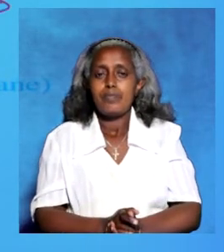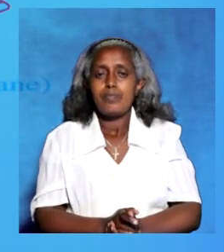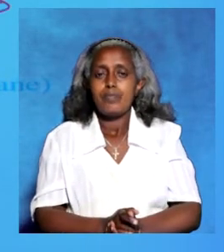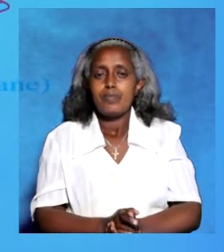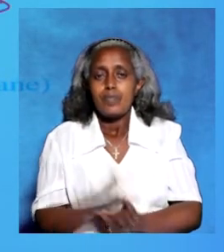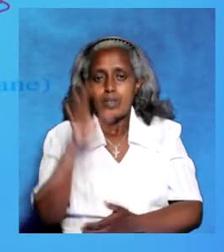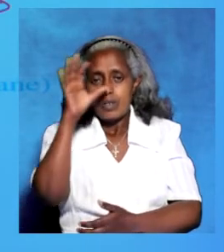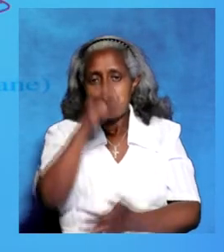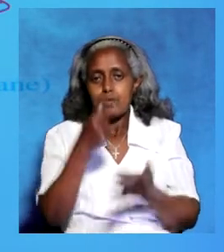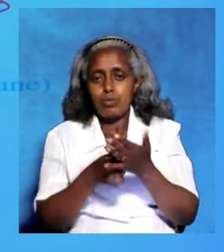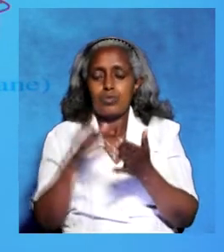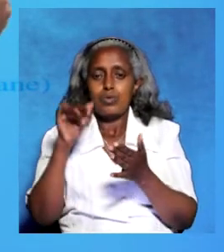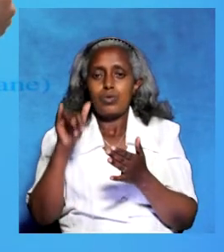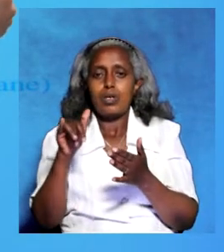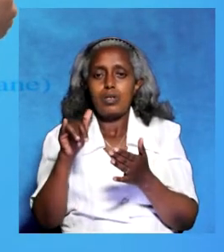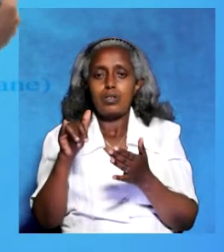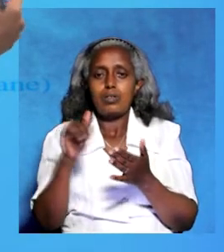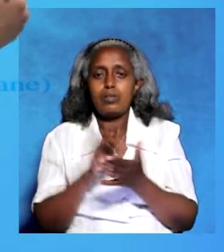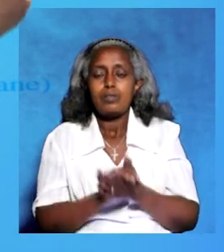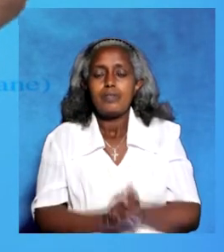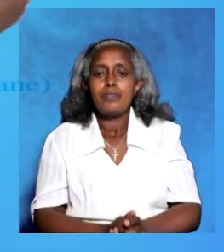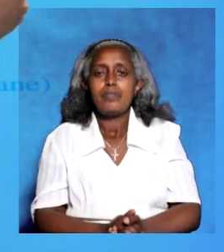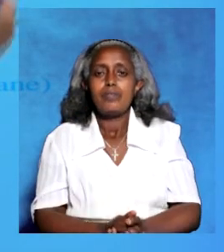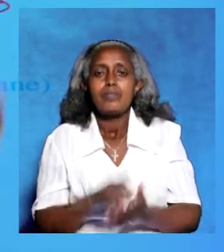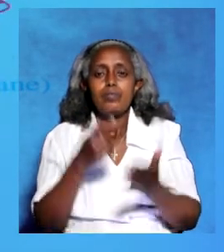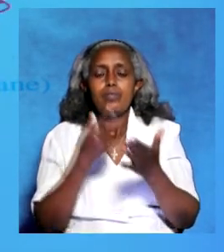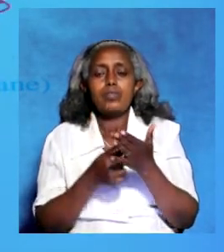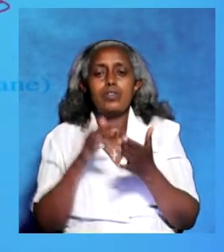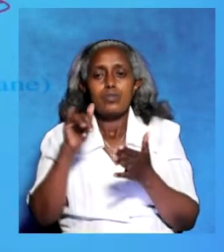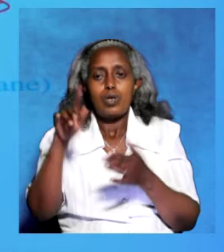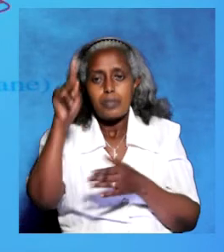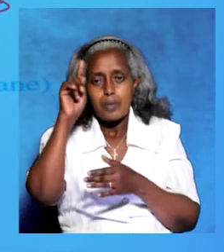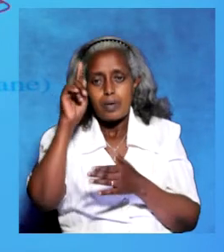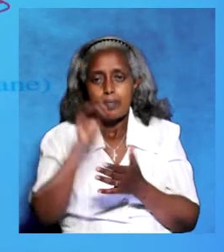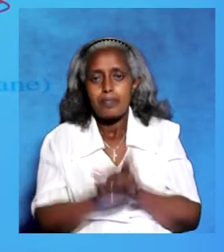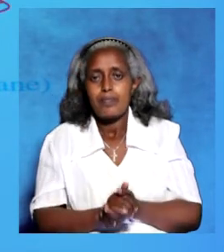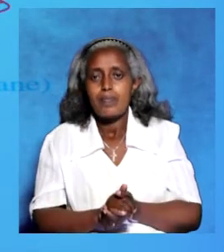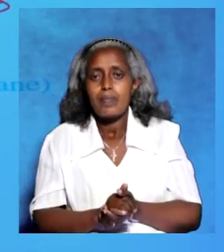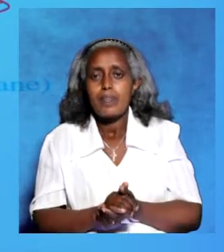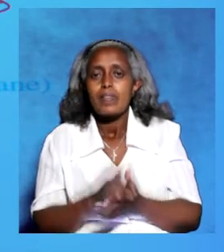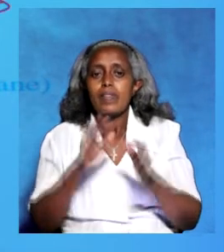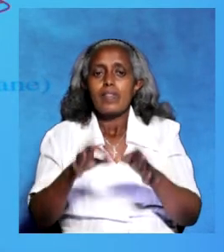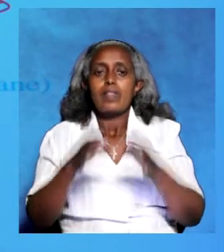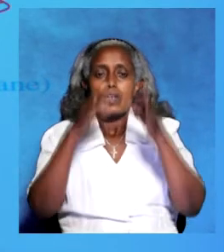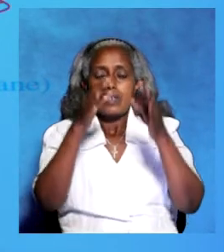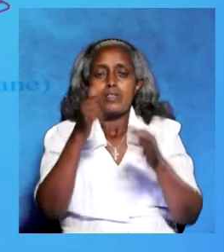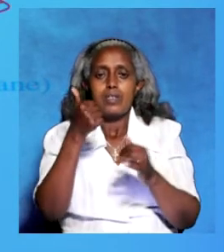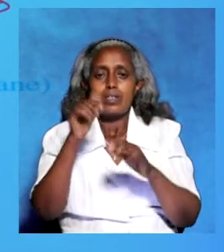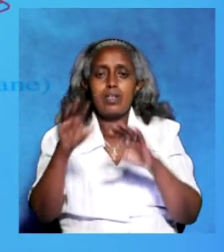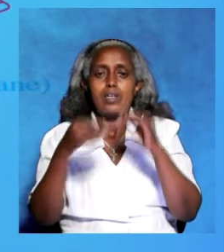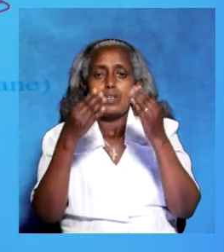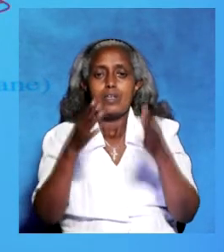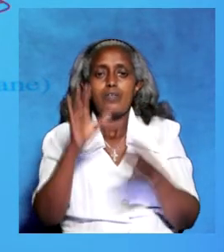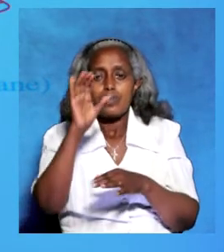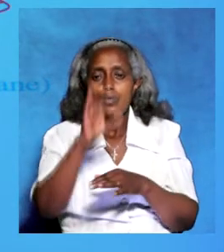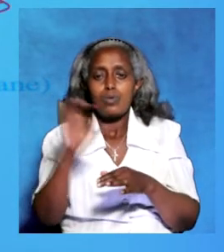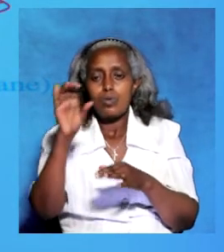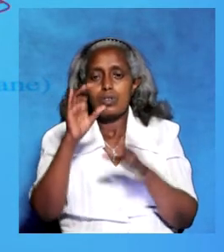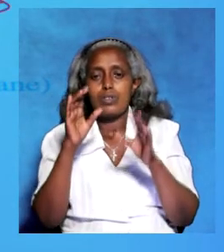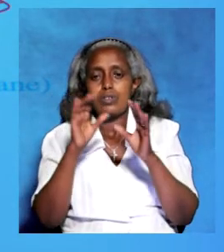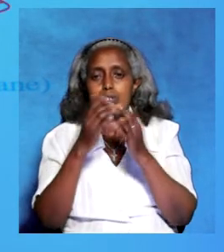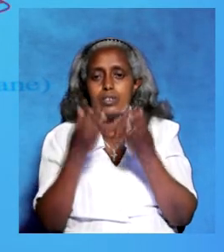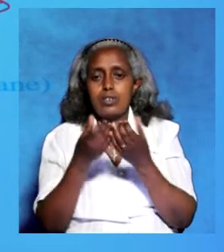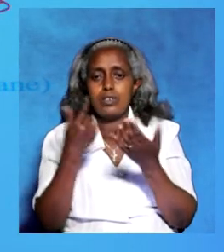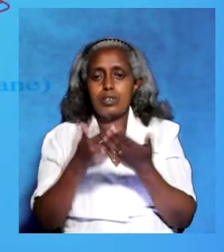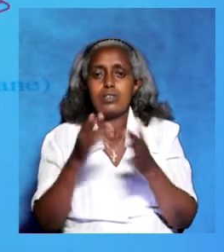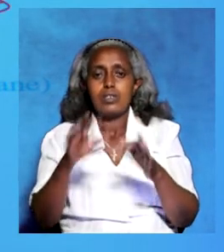y. So this will be y prime. When you translate a given conic section by translation